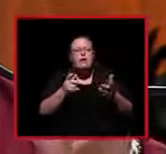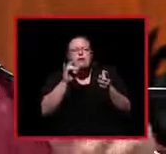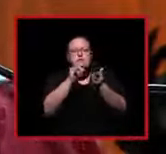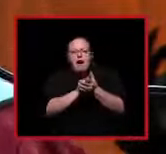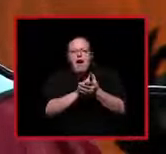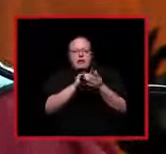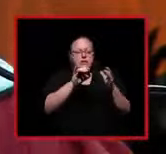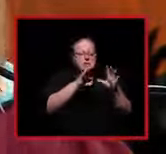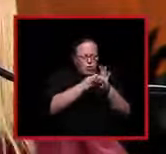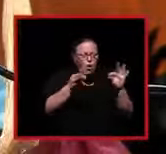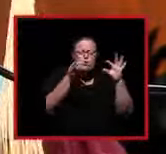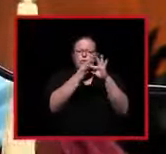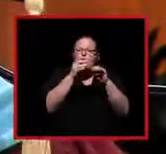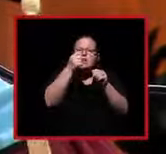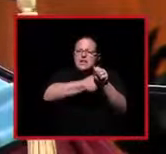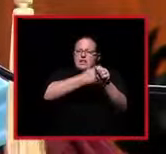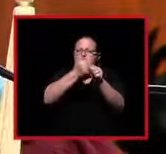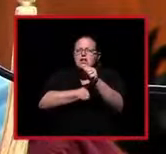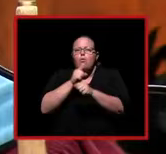1,100 stories.